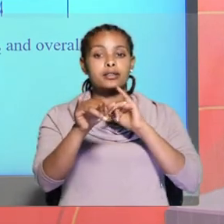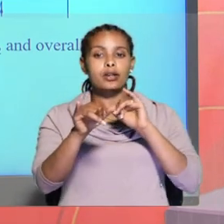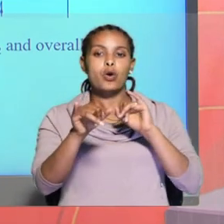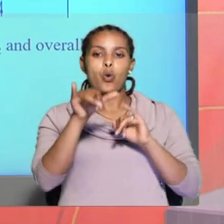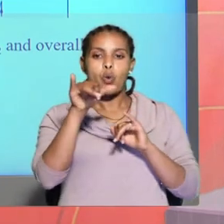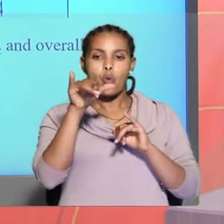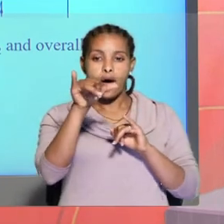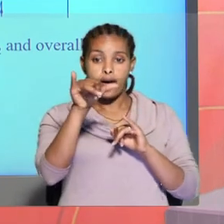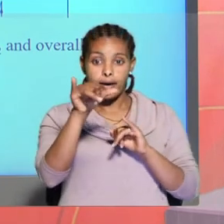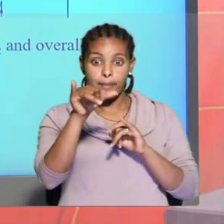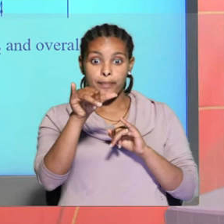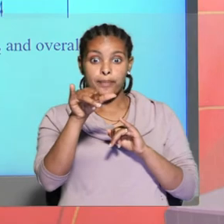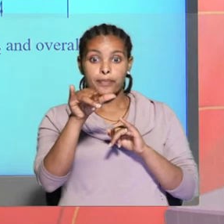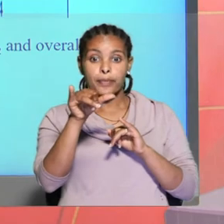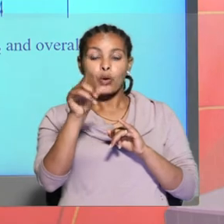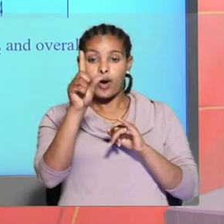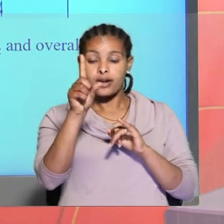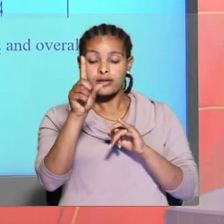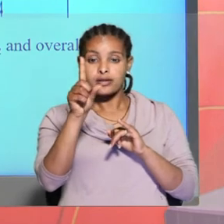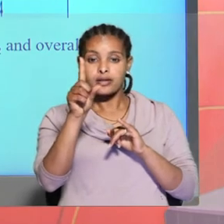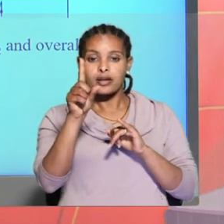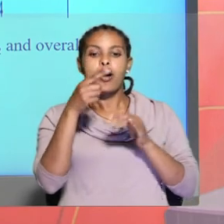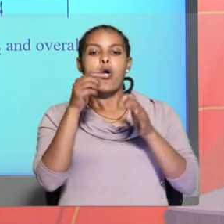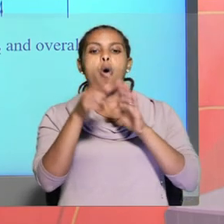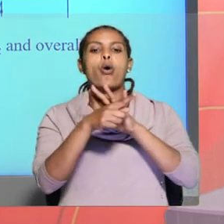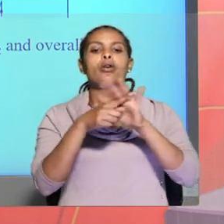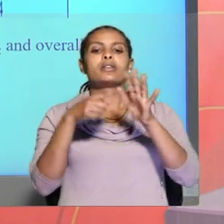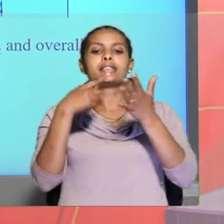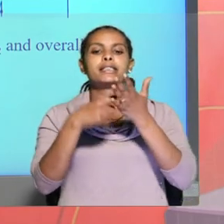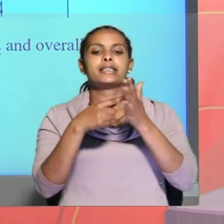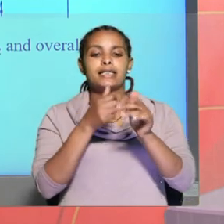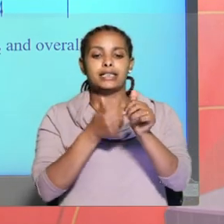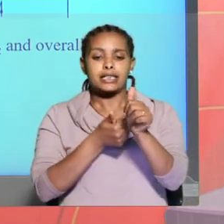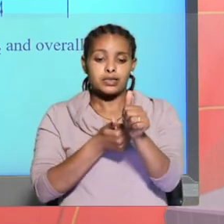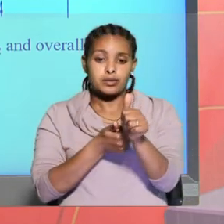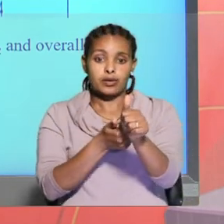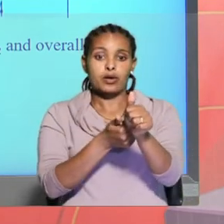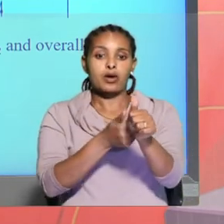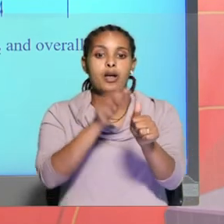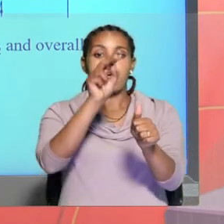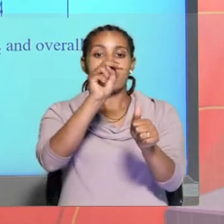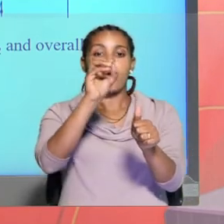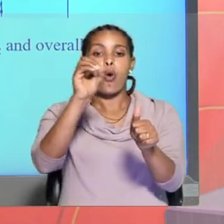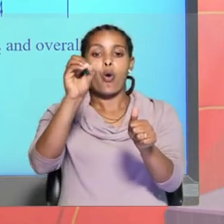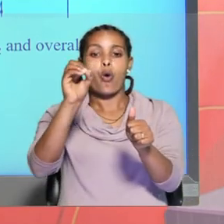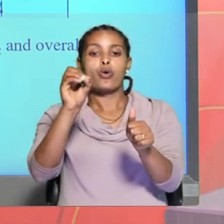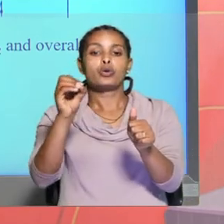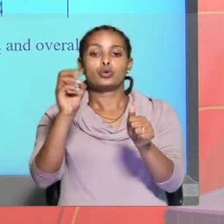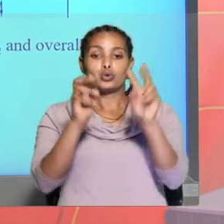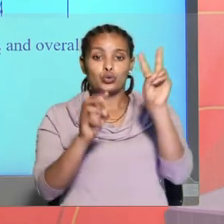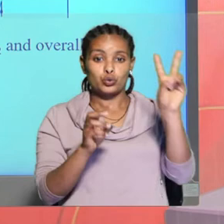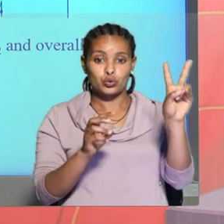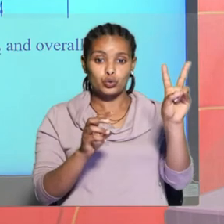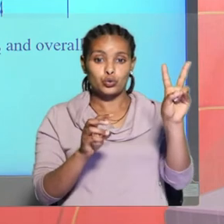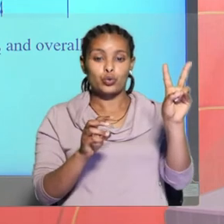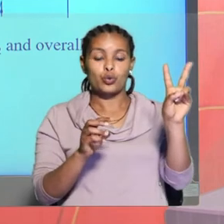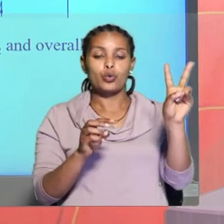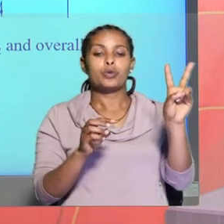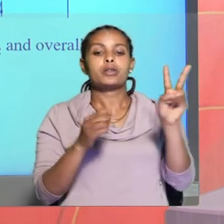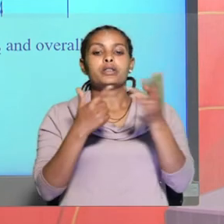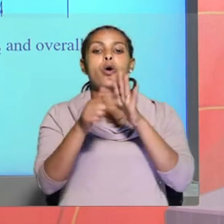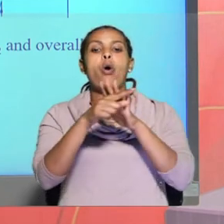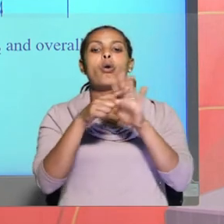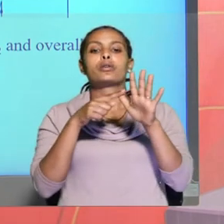one therefore order of this reaction with respect to nitrogen monoxide is tuned order of this